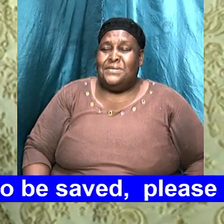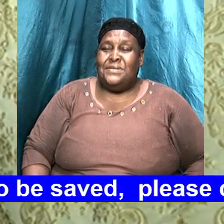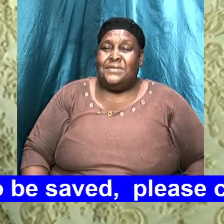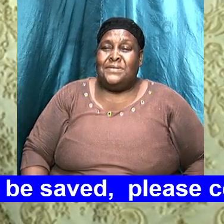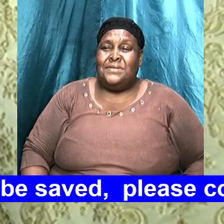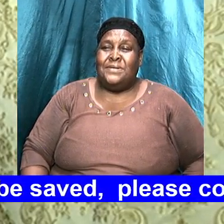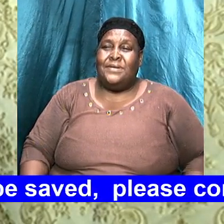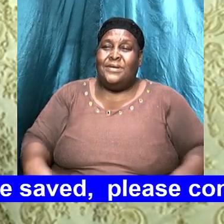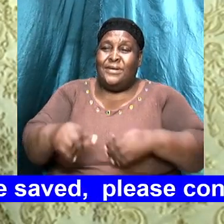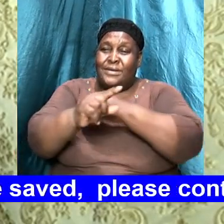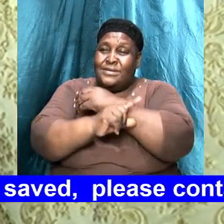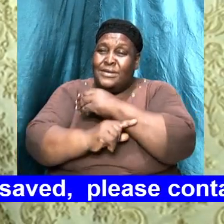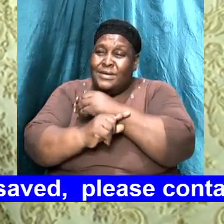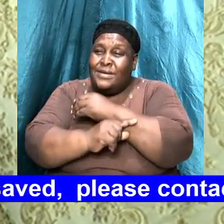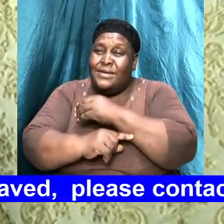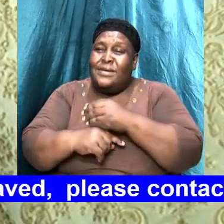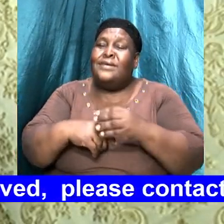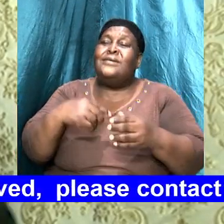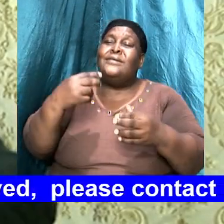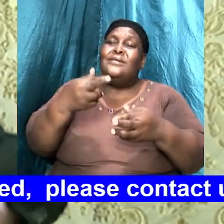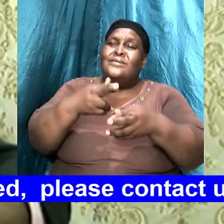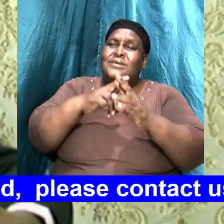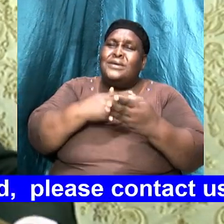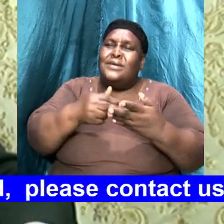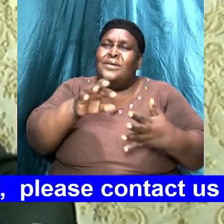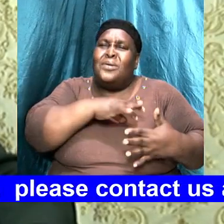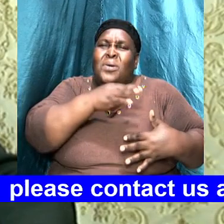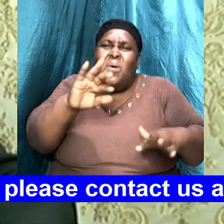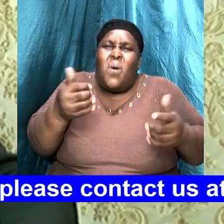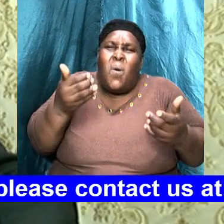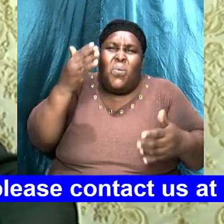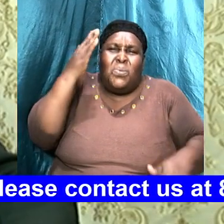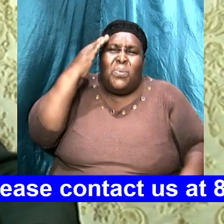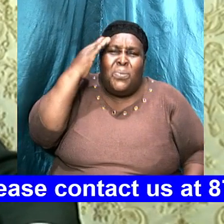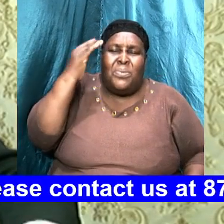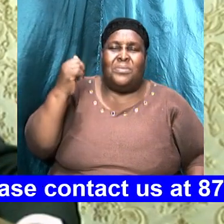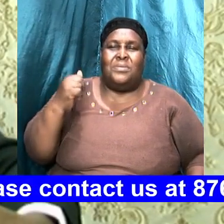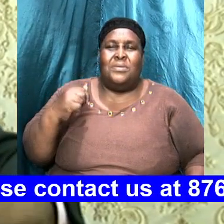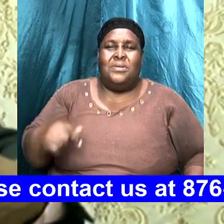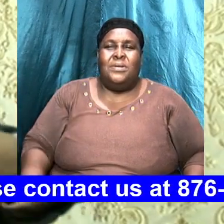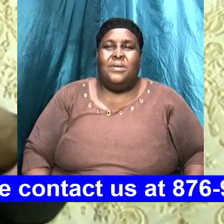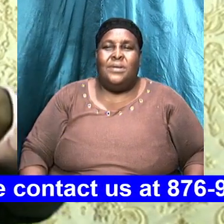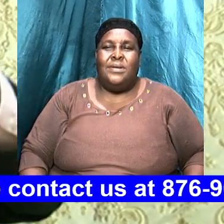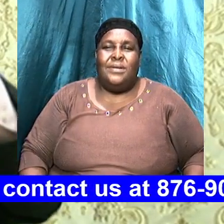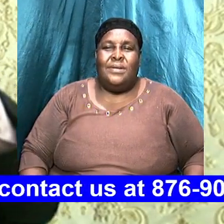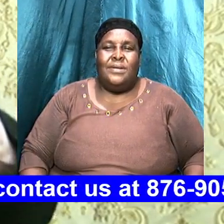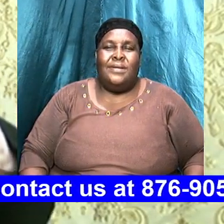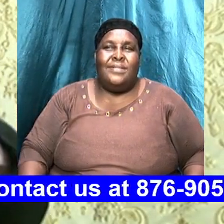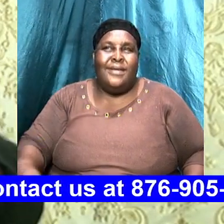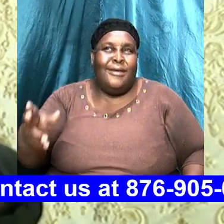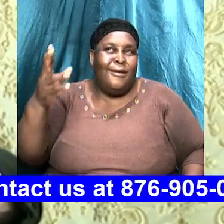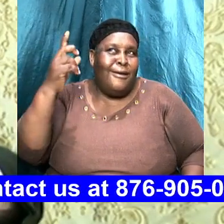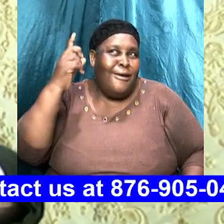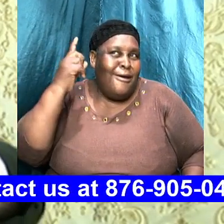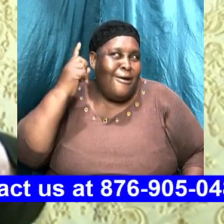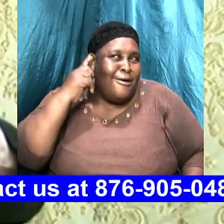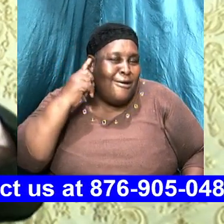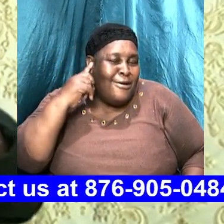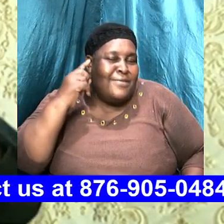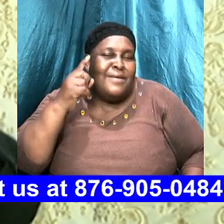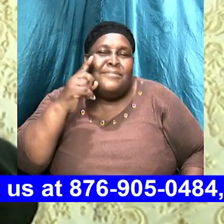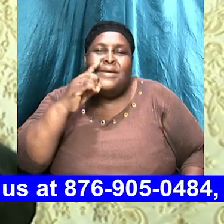the Gentiles received the Holy Spirit how they know that they received the Spirit because they heard them